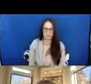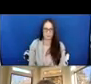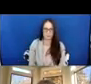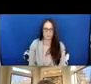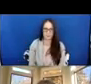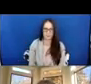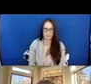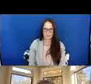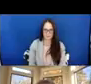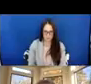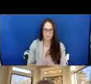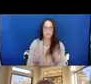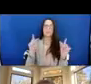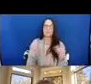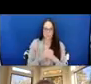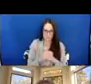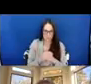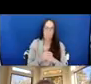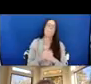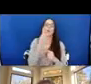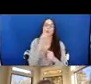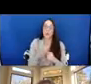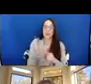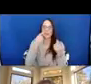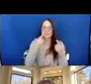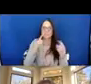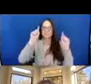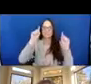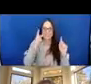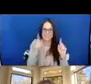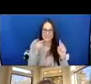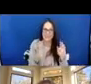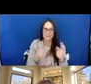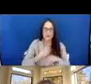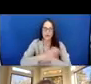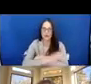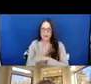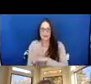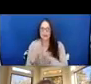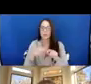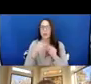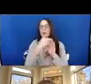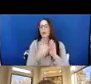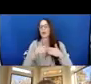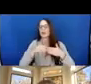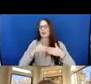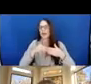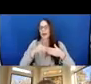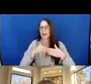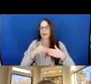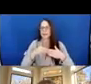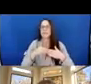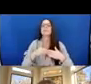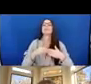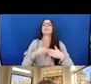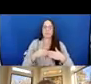But we did get to see him at Christmas and when rules relaxed, of course, we were given, um, full